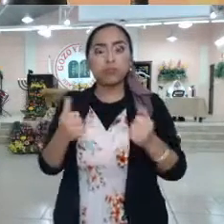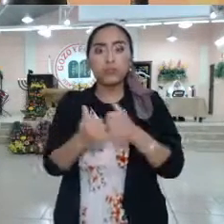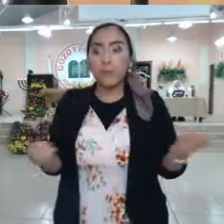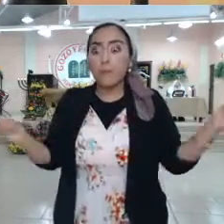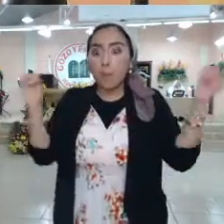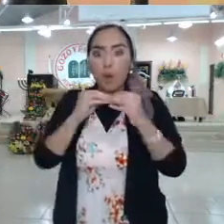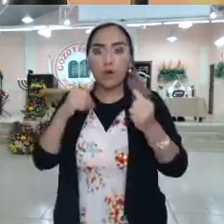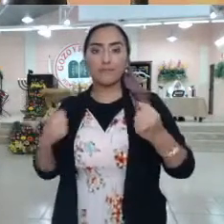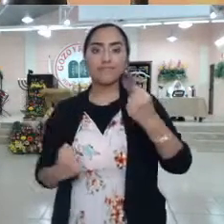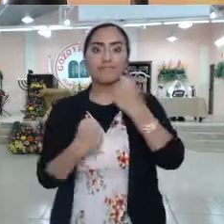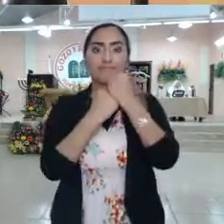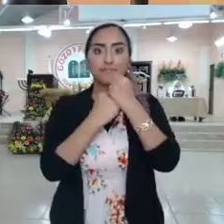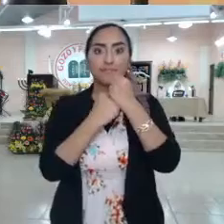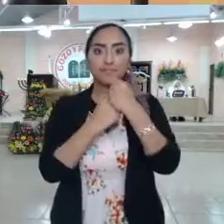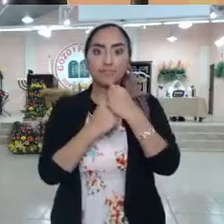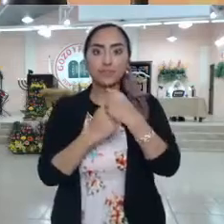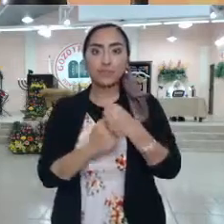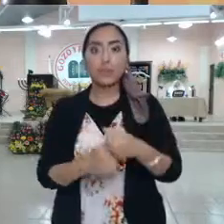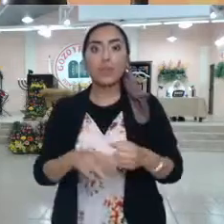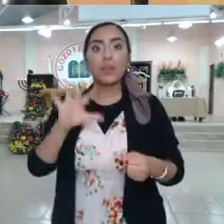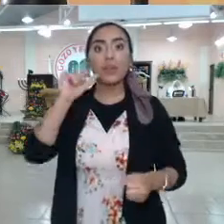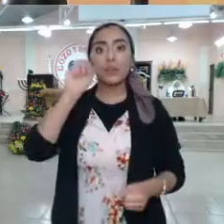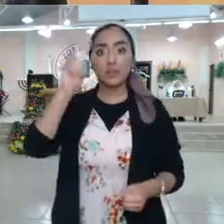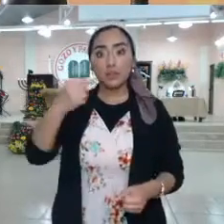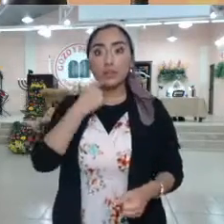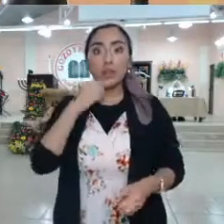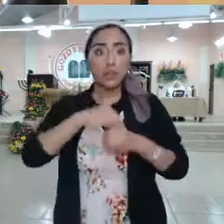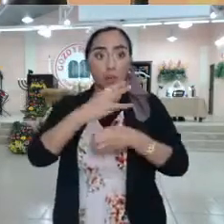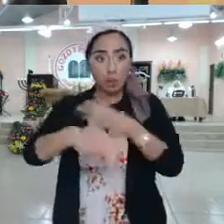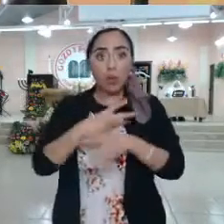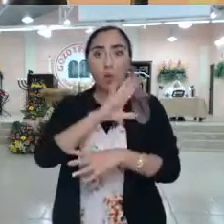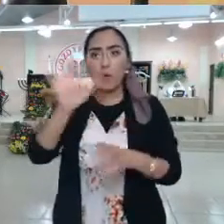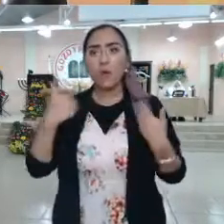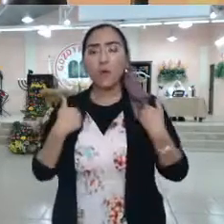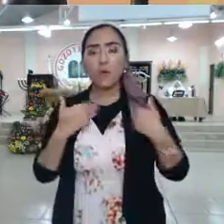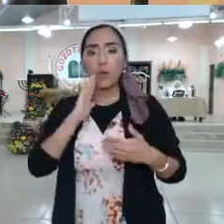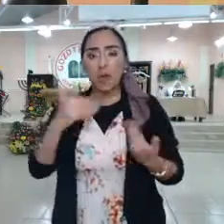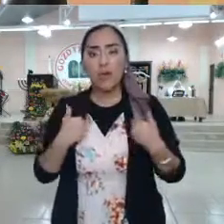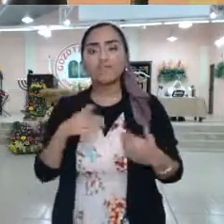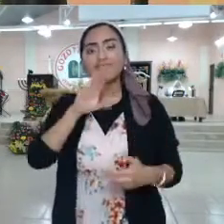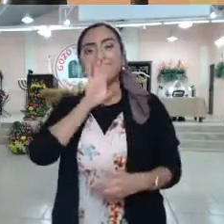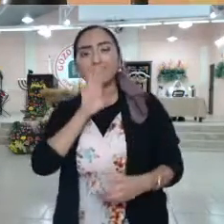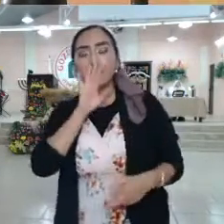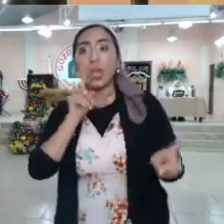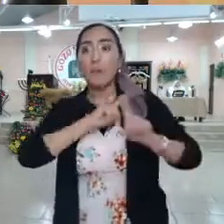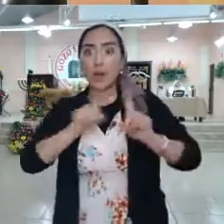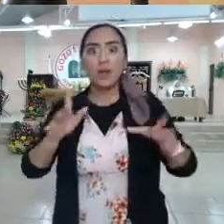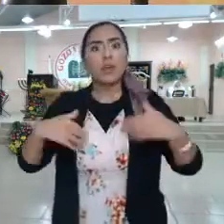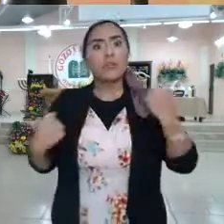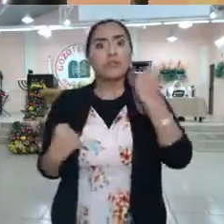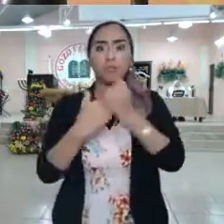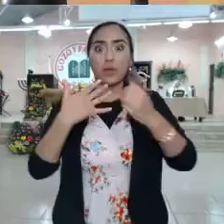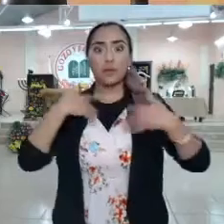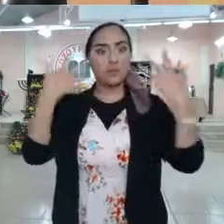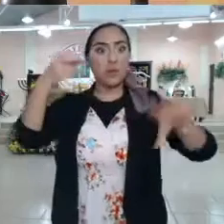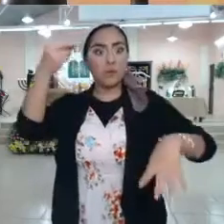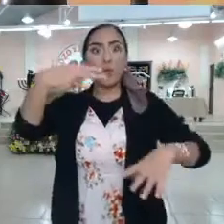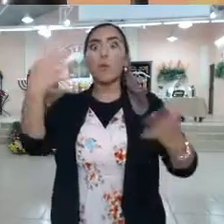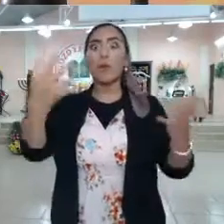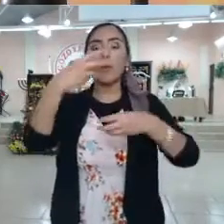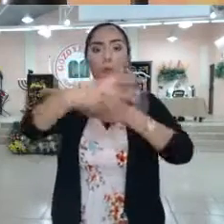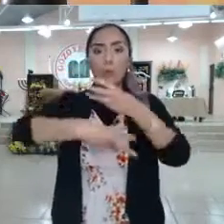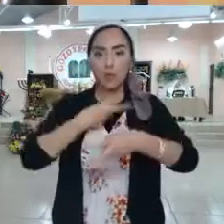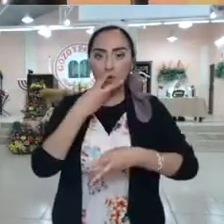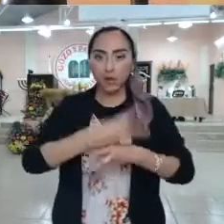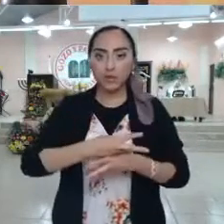more encouragement. Joshua said, in the world you will have affliction, but